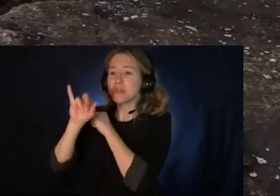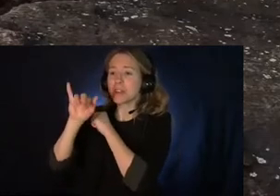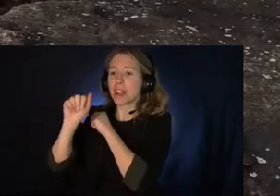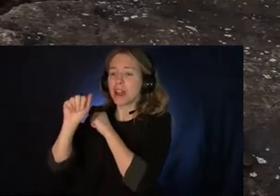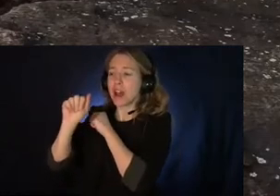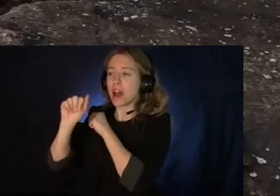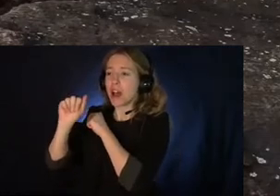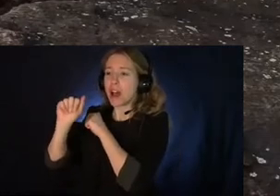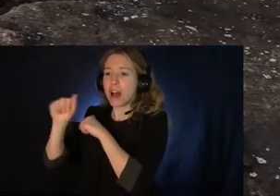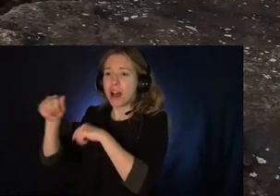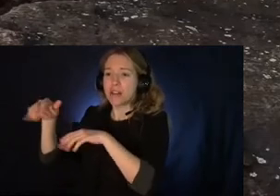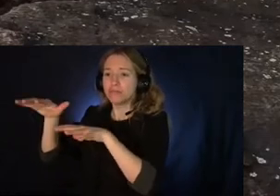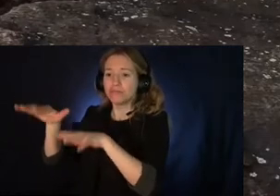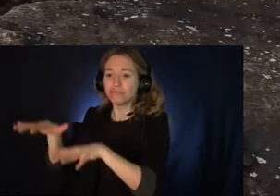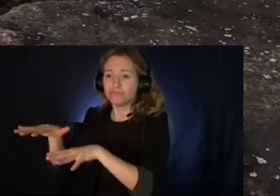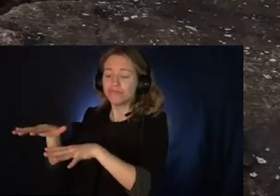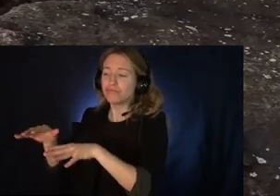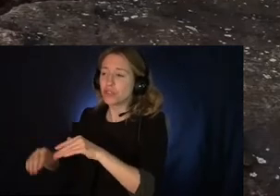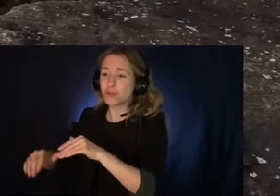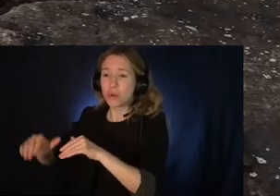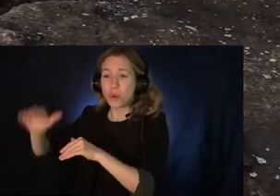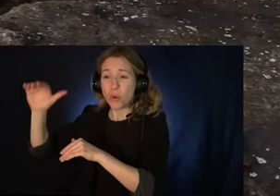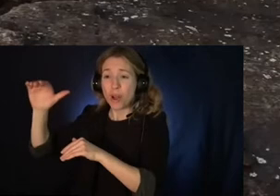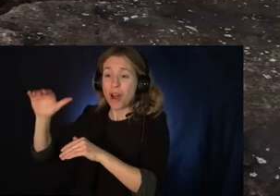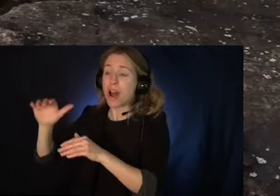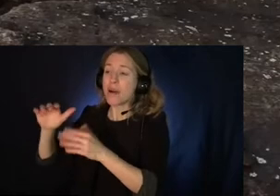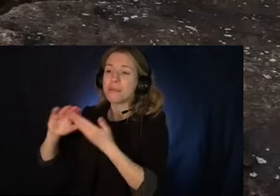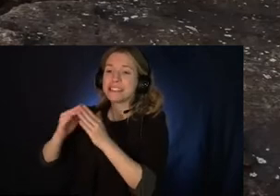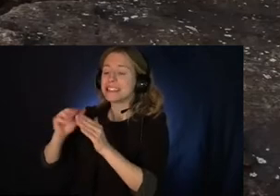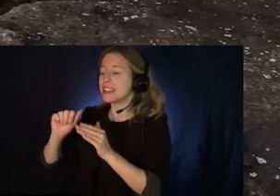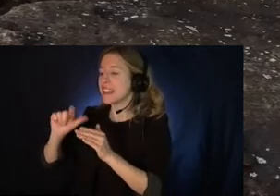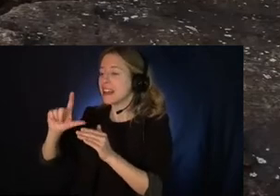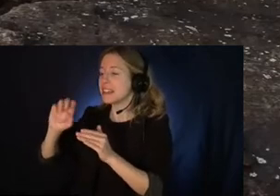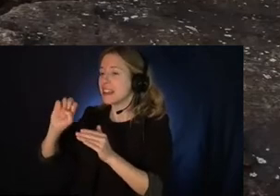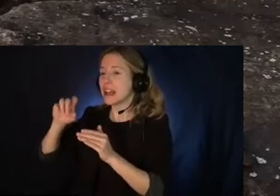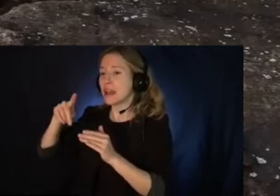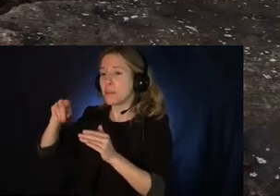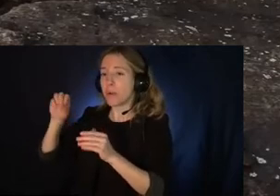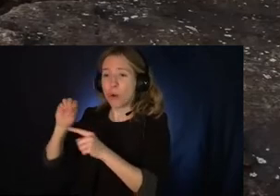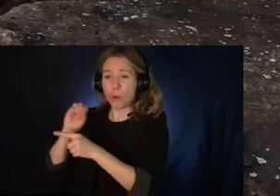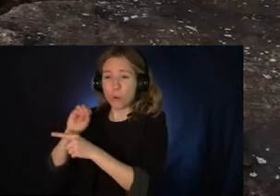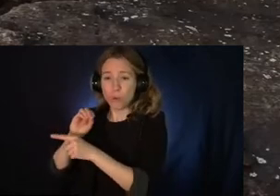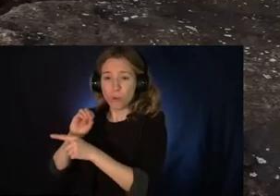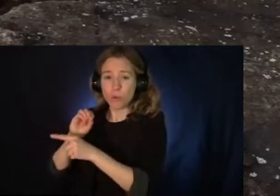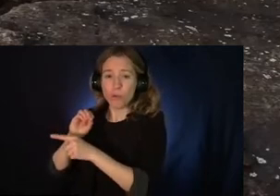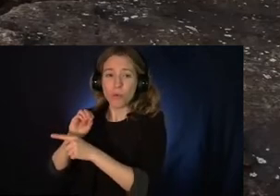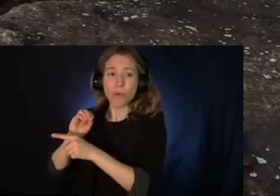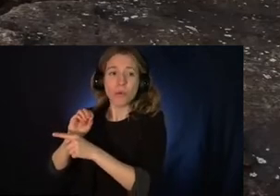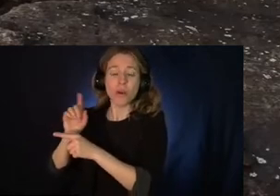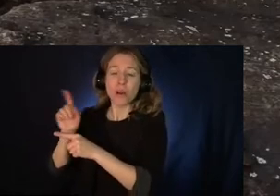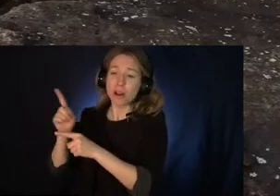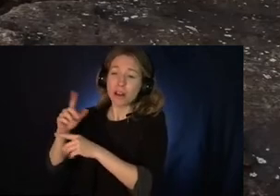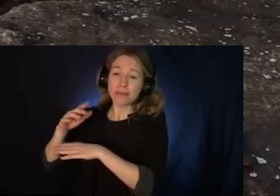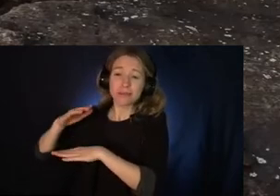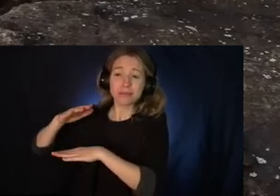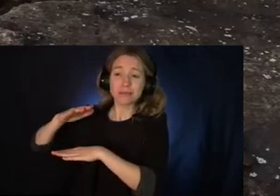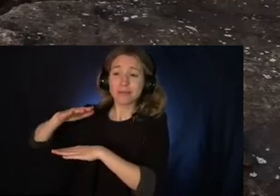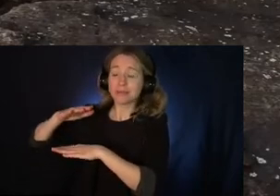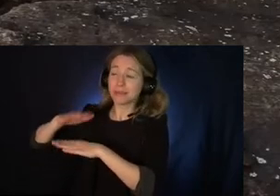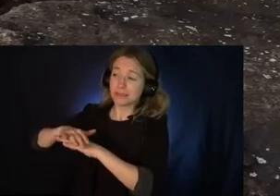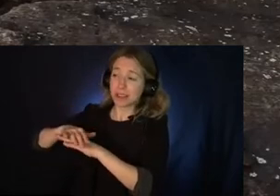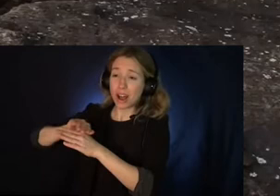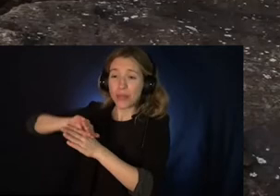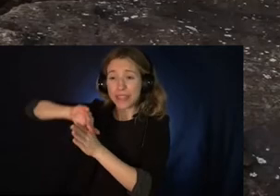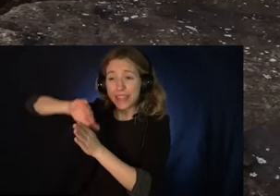Where this building was still standing 5 or 6 years ago, on the top of this hill, above the